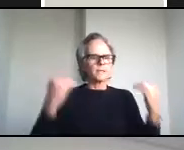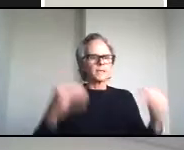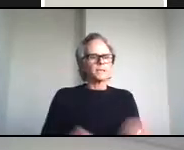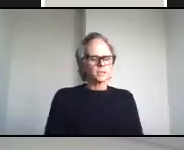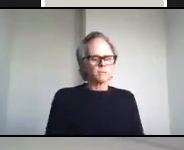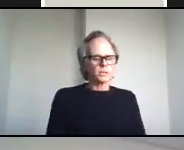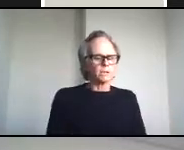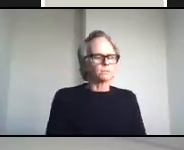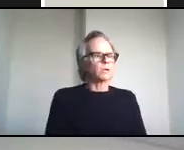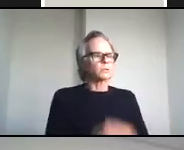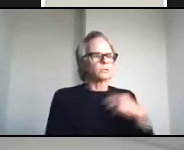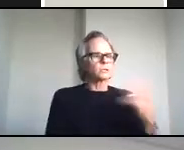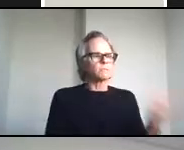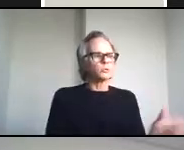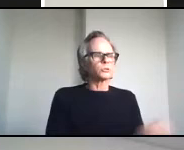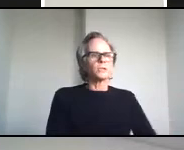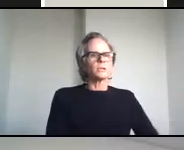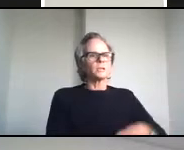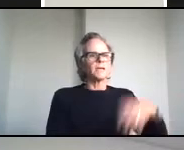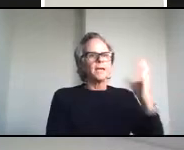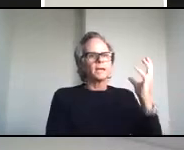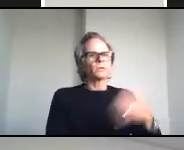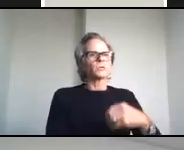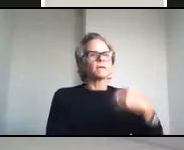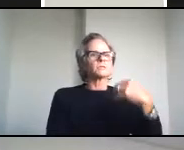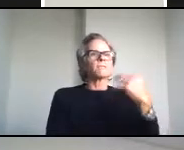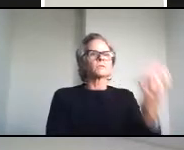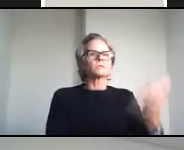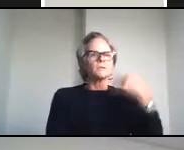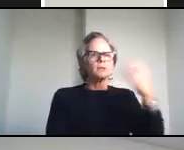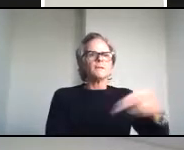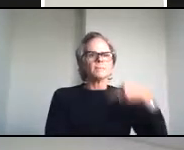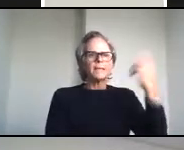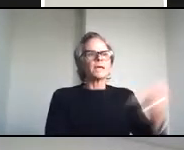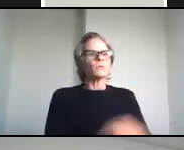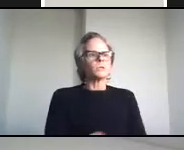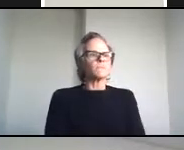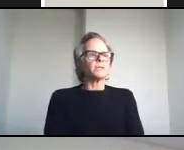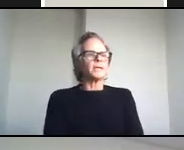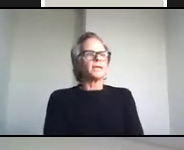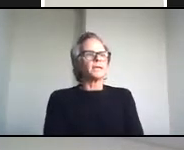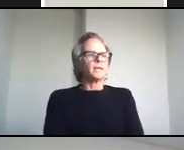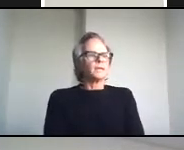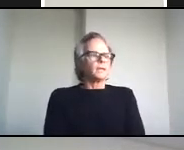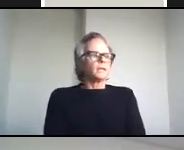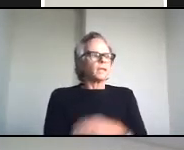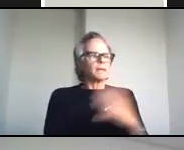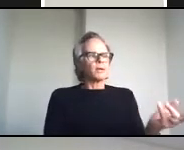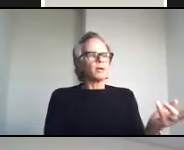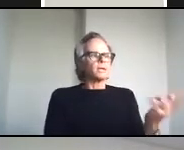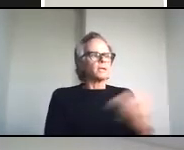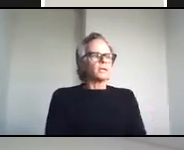materials, again, the expression of structure, exposed utilities, mechanical shafts. That was the language of the day.